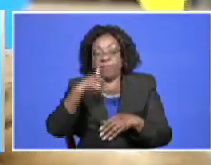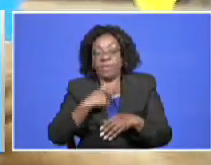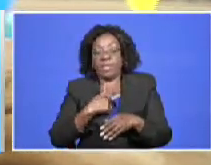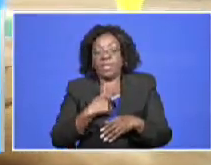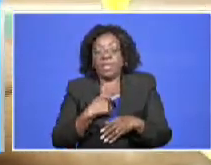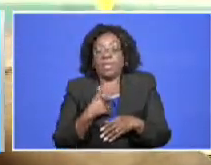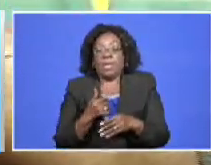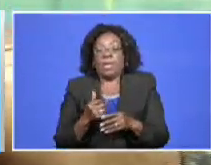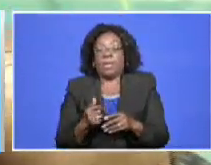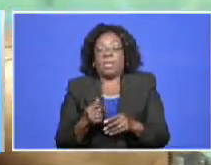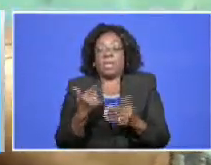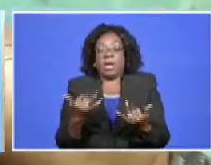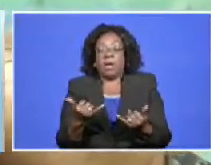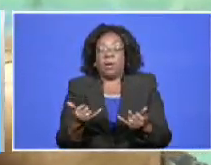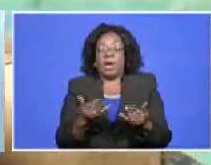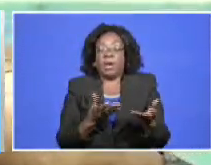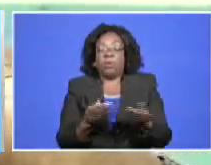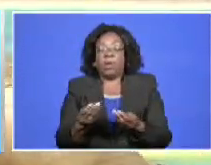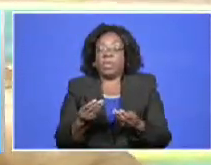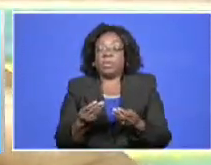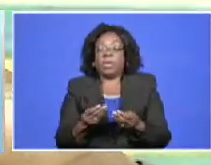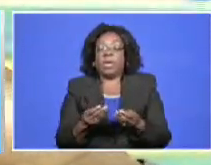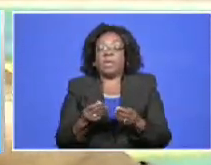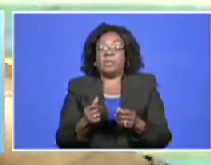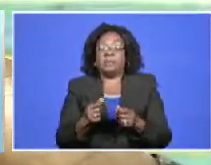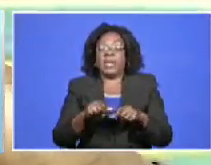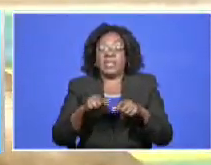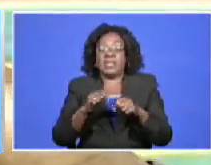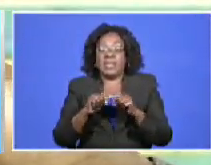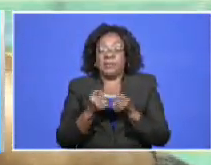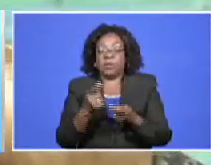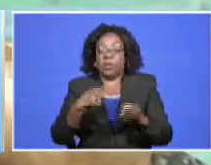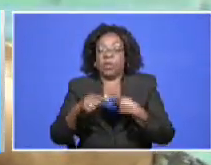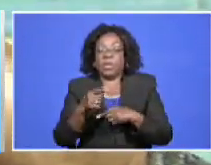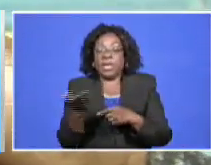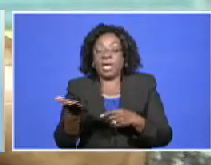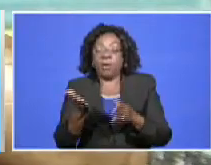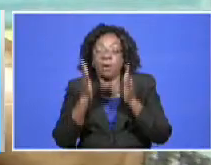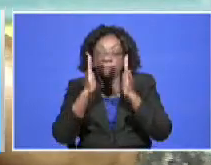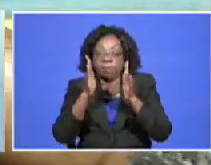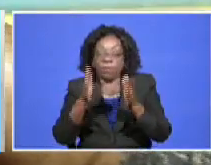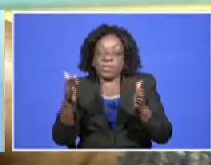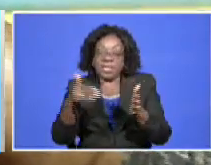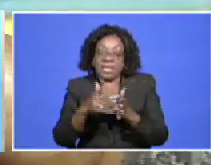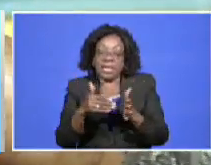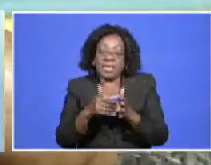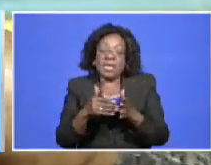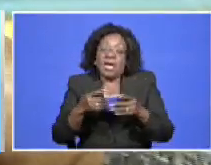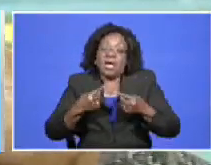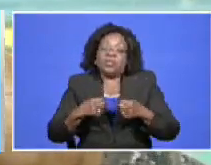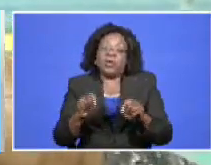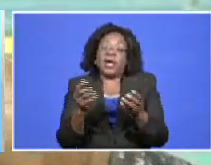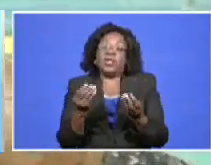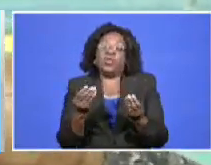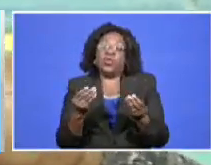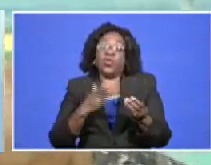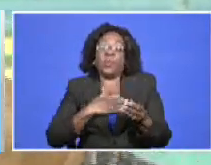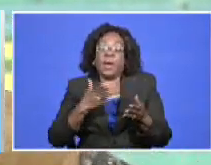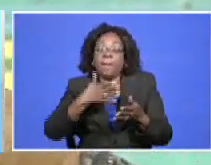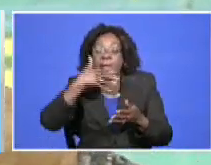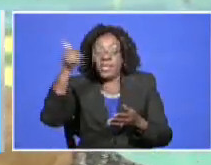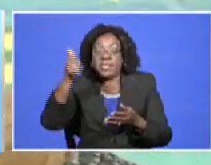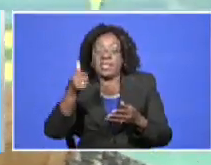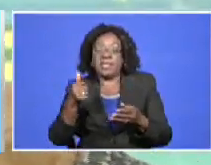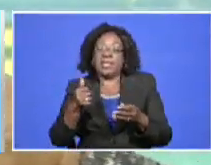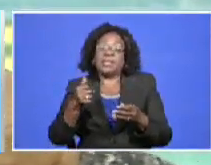CARIFTA. But now my board is wiped clean, so I have to go there now and focus in again to try and do my best because I know there's more